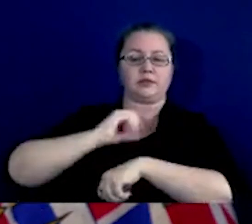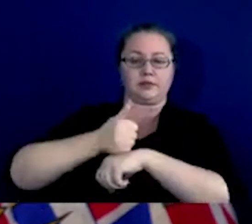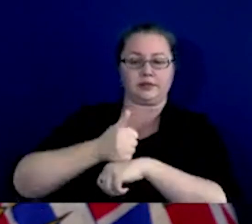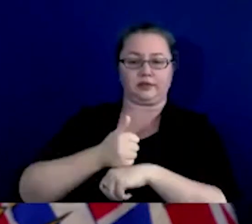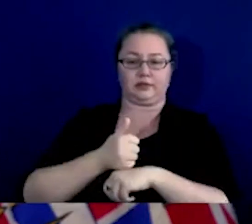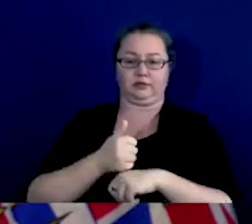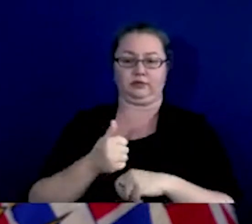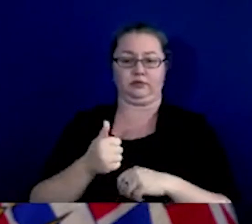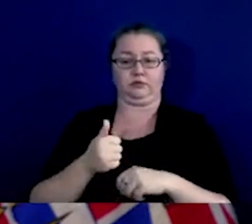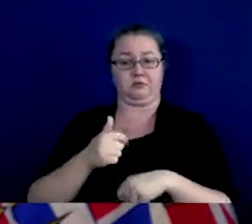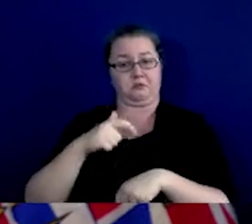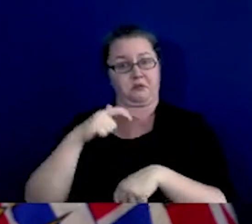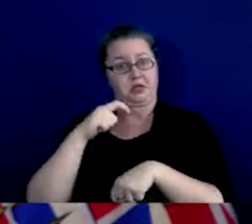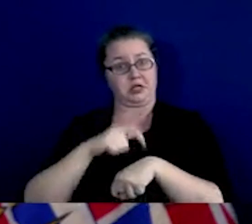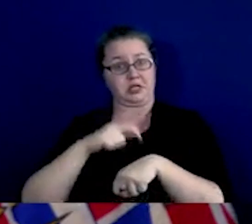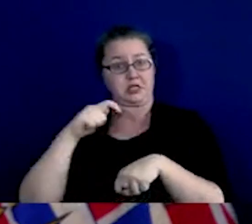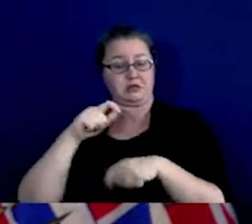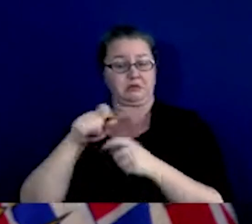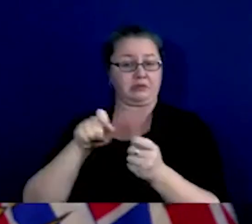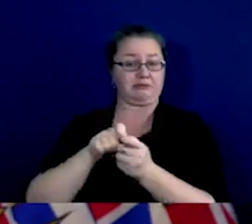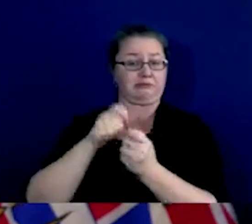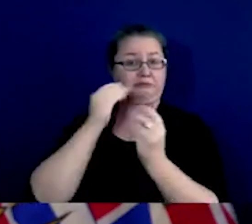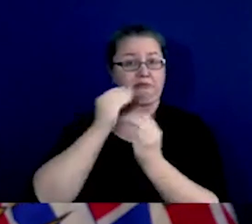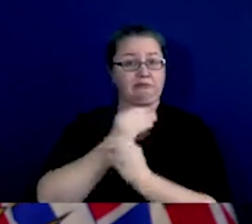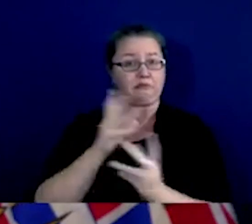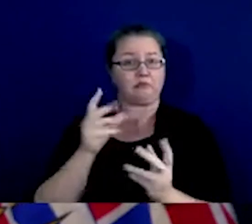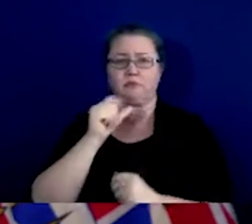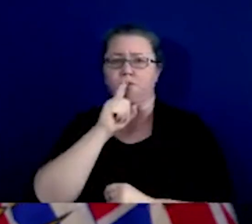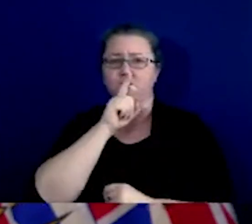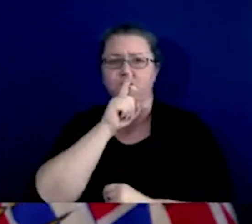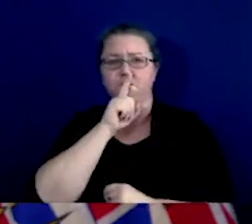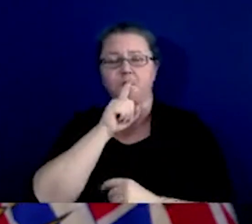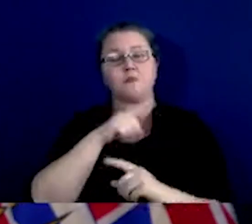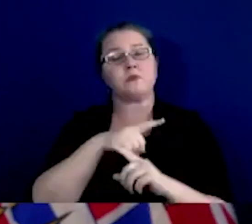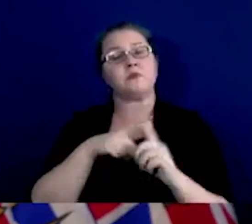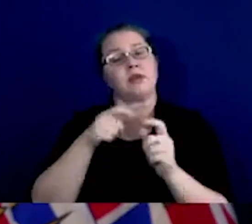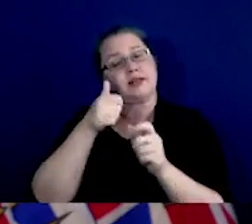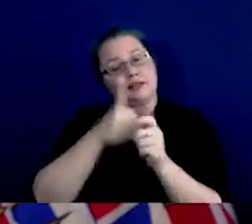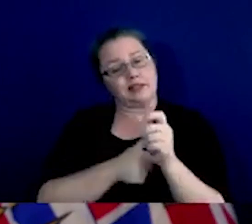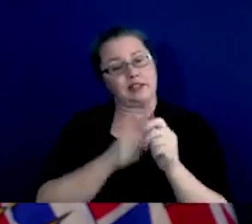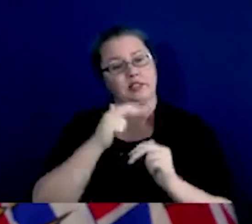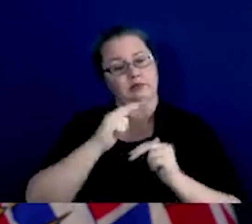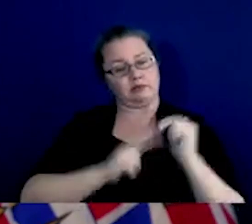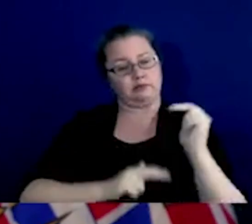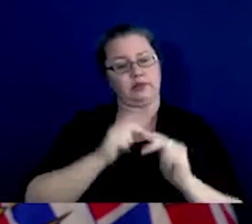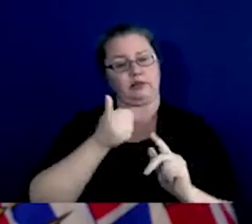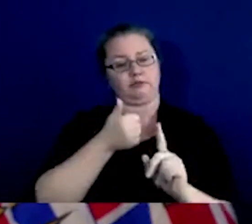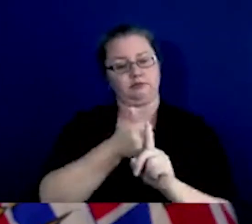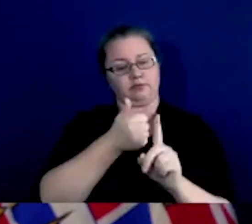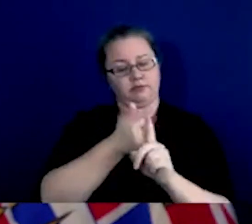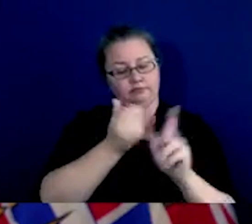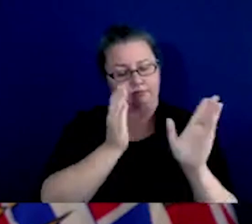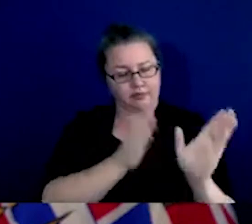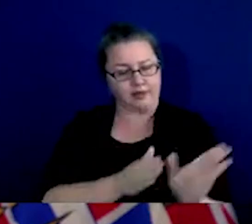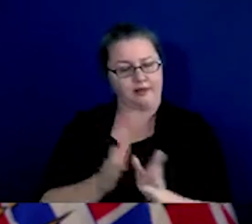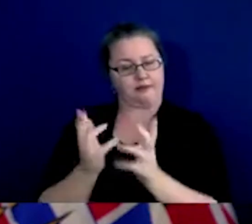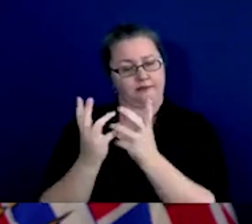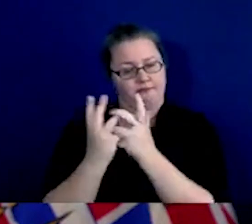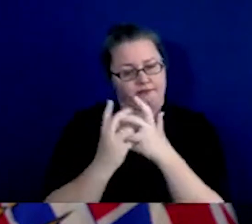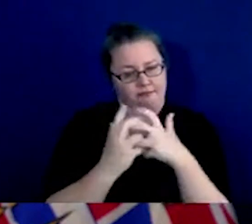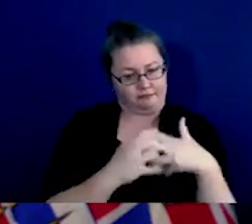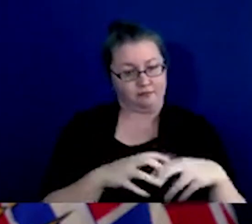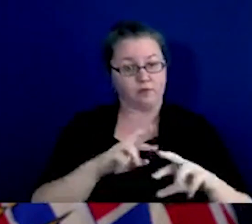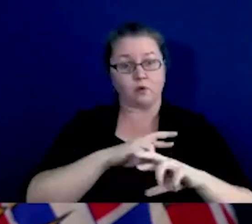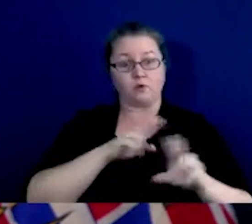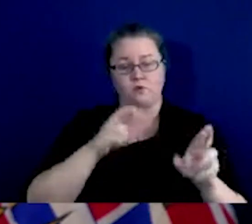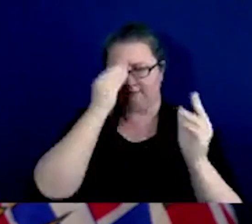caregivers. We have defined that quite broadly, and it's up to each individual facility to make sure that